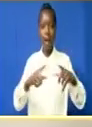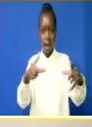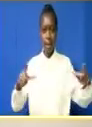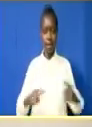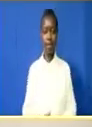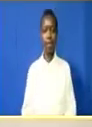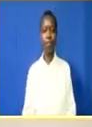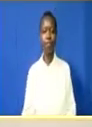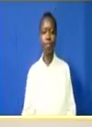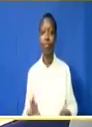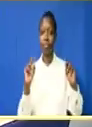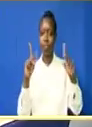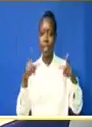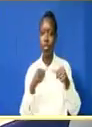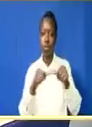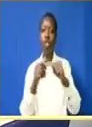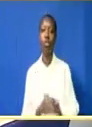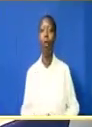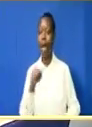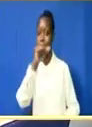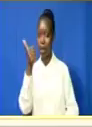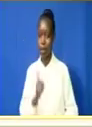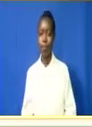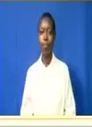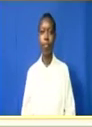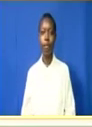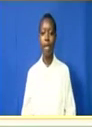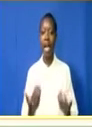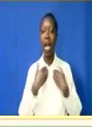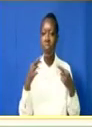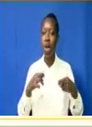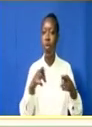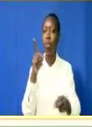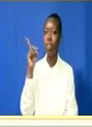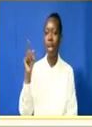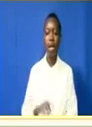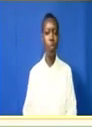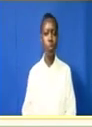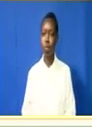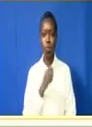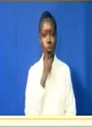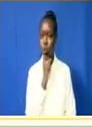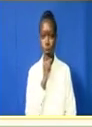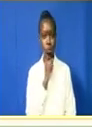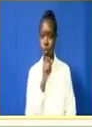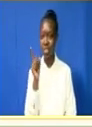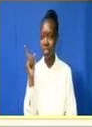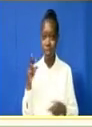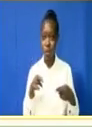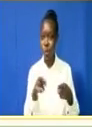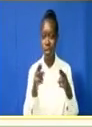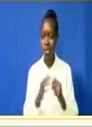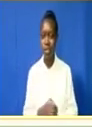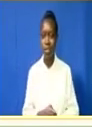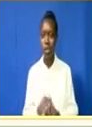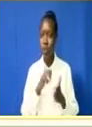Okay. Okay, we continue. Yes. Another one. We have a road there. That is broken. That is broken. Completely broken. Now